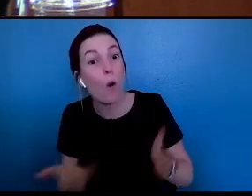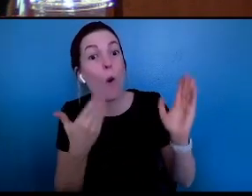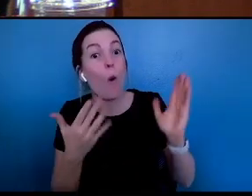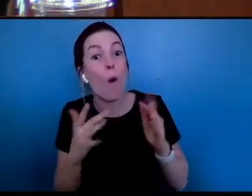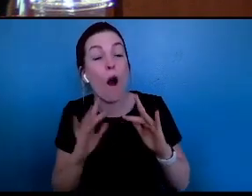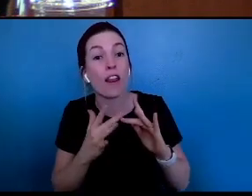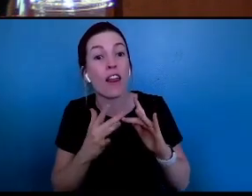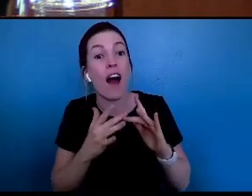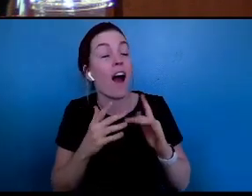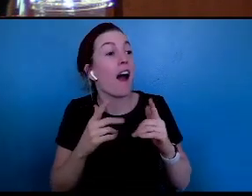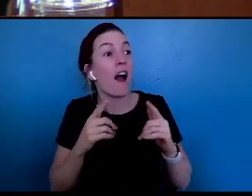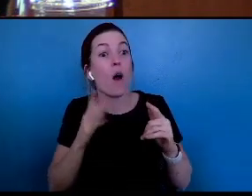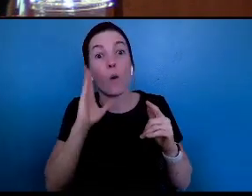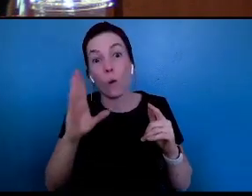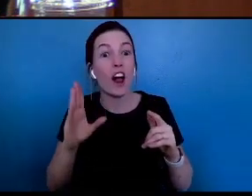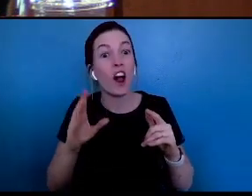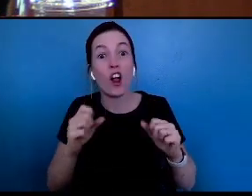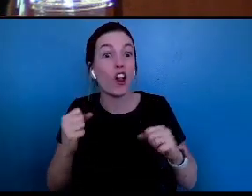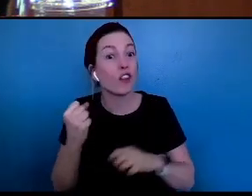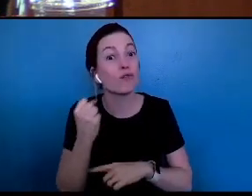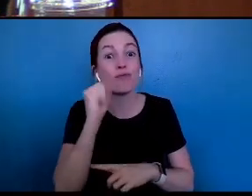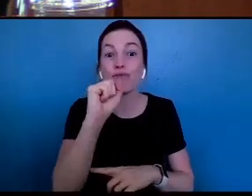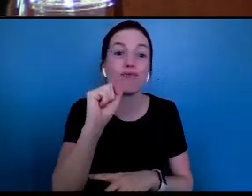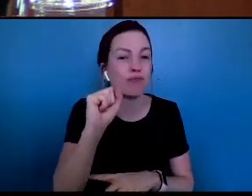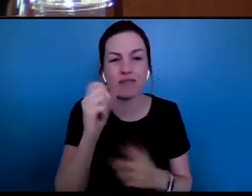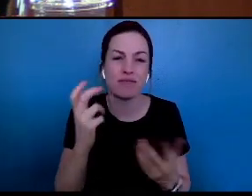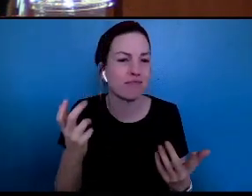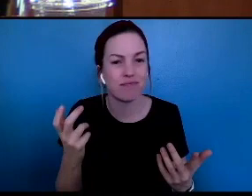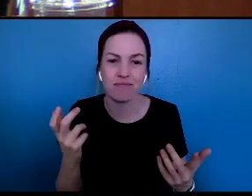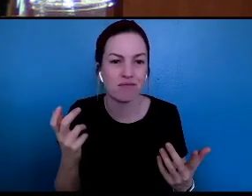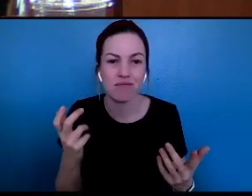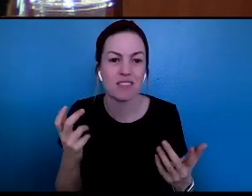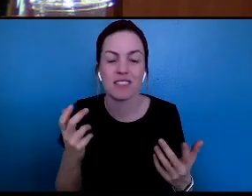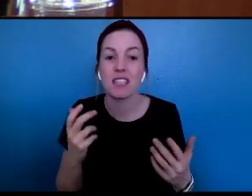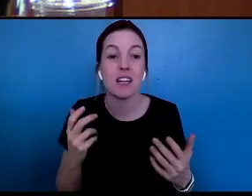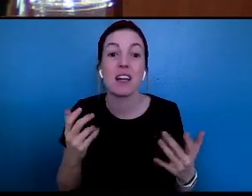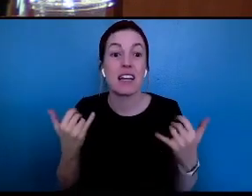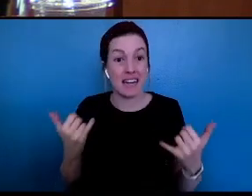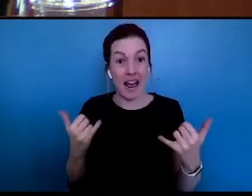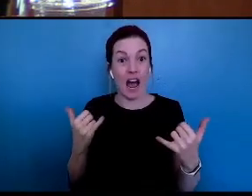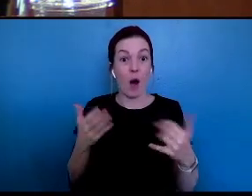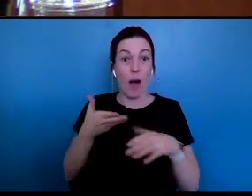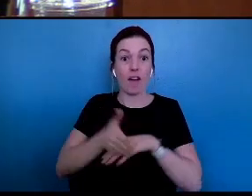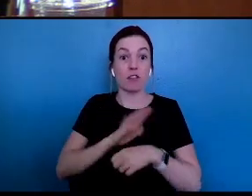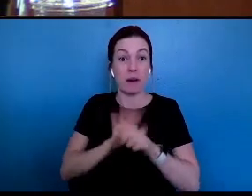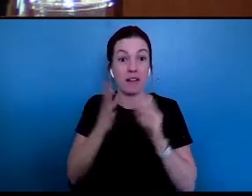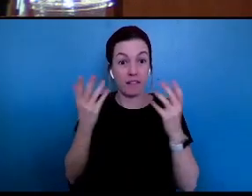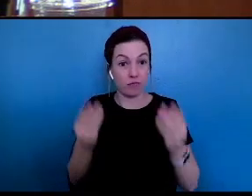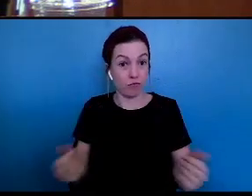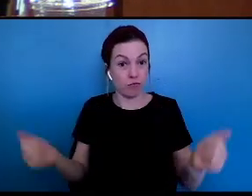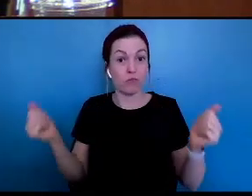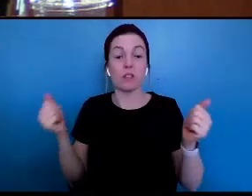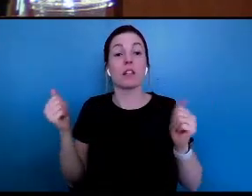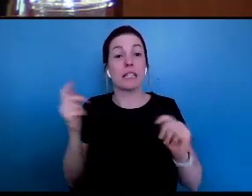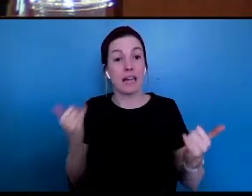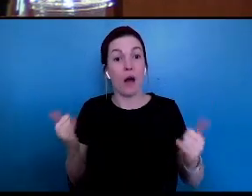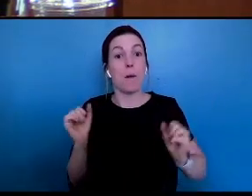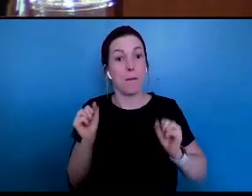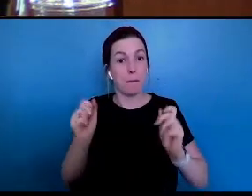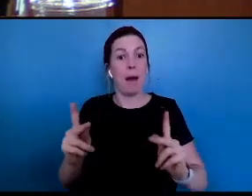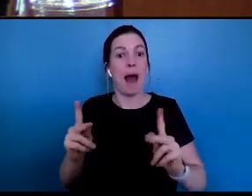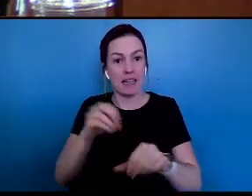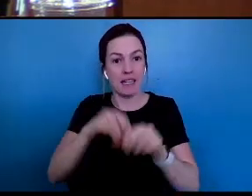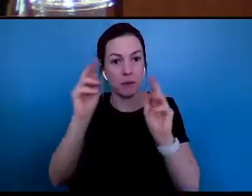especially after the pandemic, a return to face-to-face settings, to trusted and safe spaces in communities where the use of technology